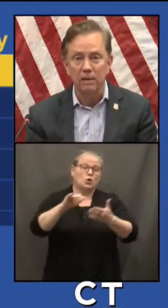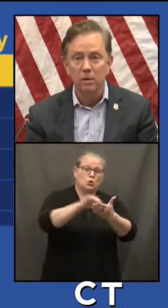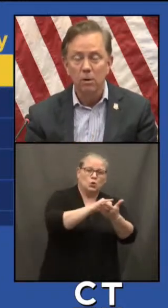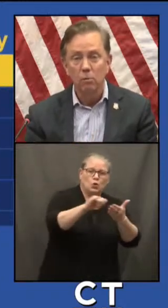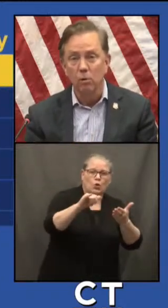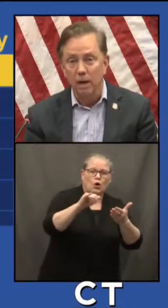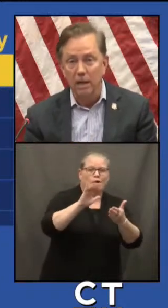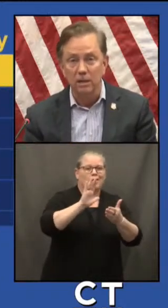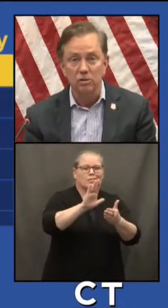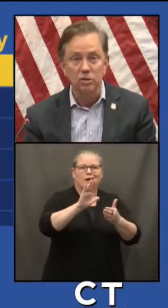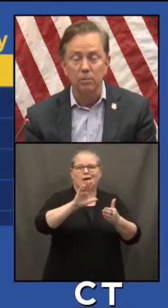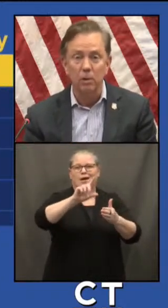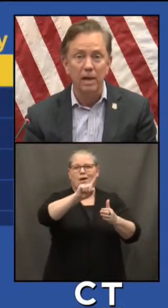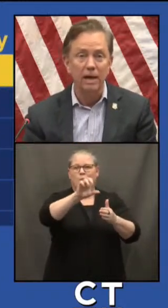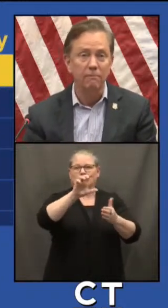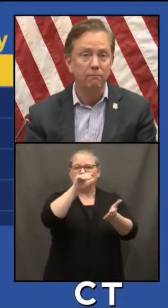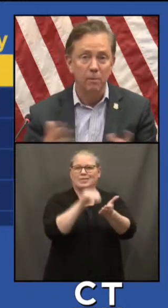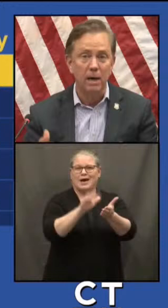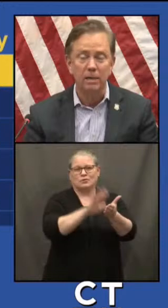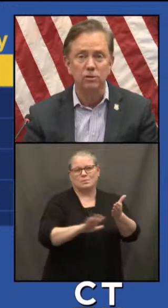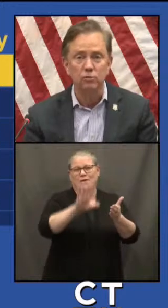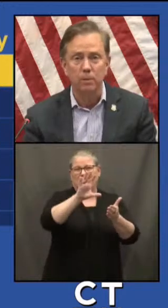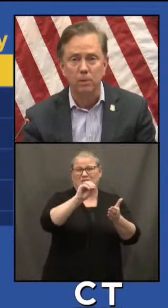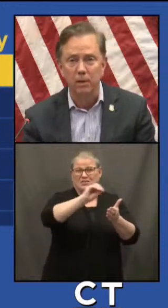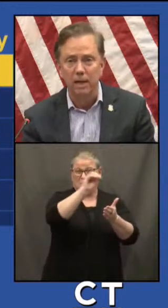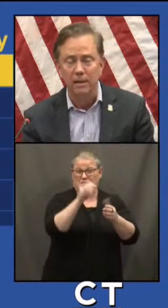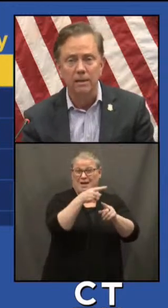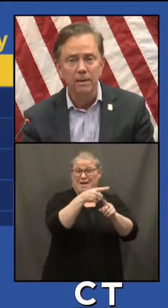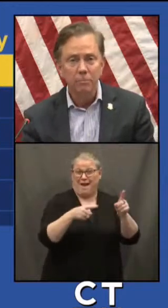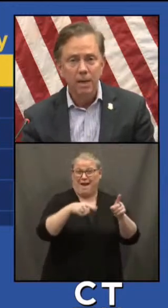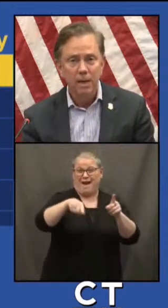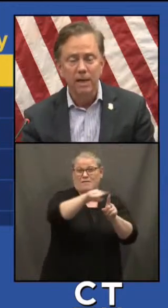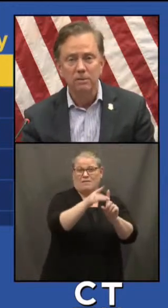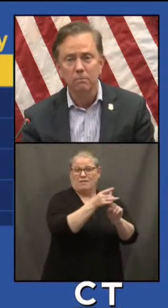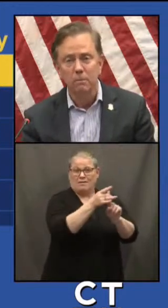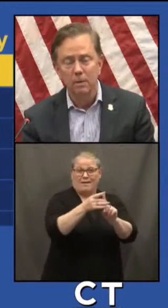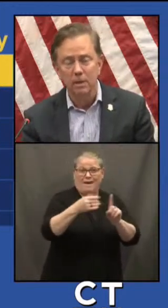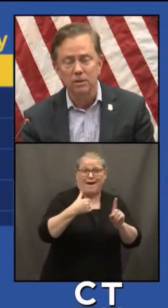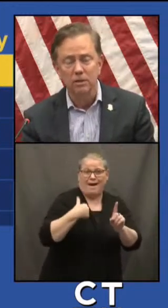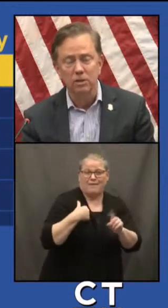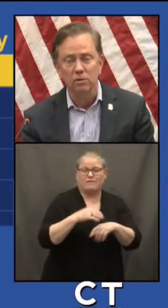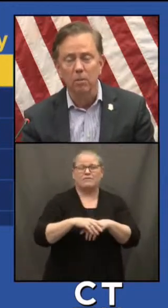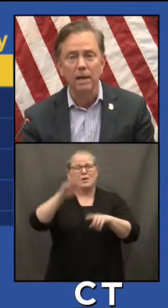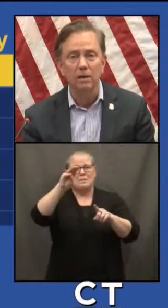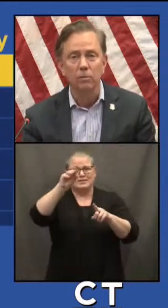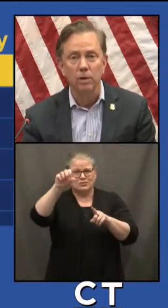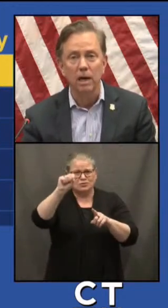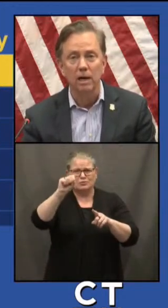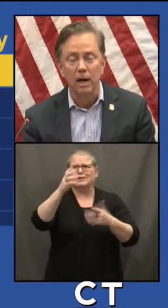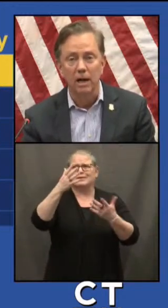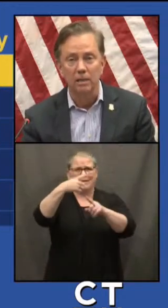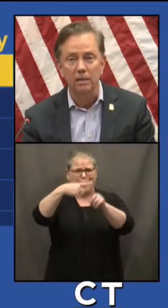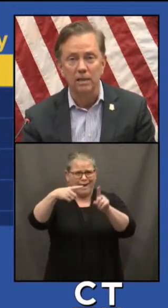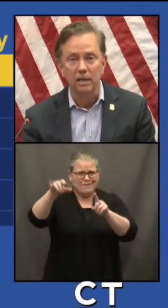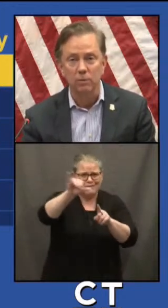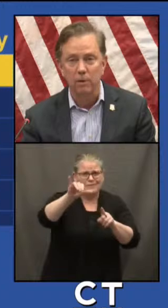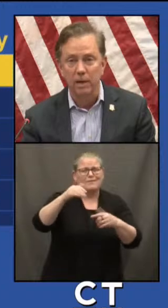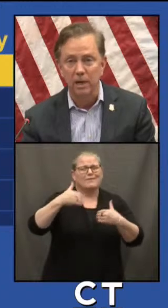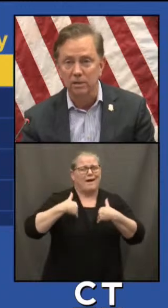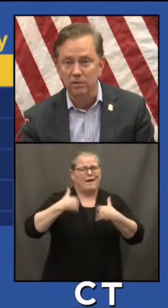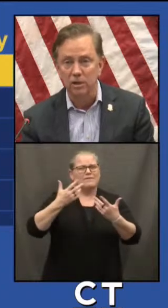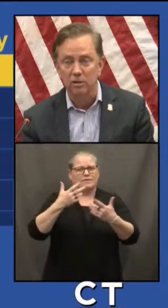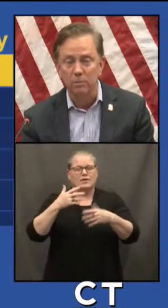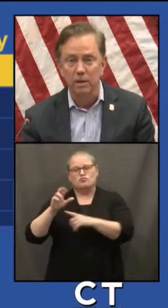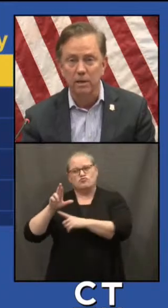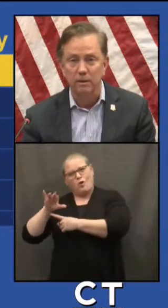that. Rhode Island is double that. Vermont is triple that. And that is just a reminder that we're not an island, and that's why we got